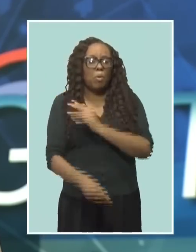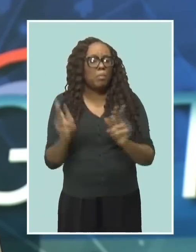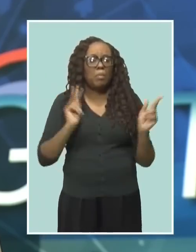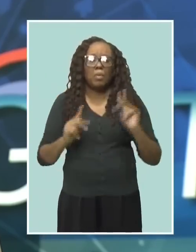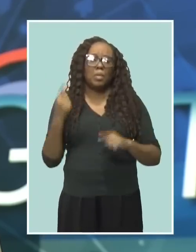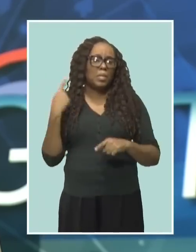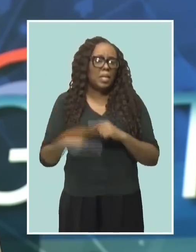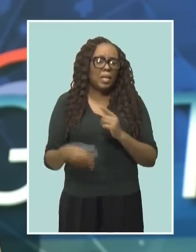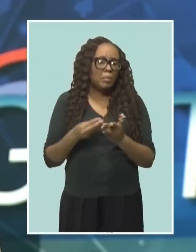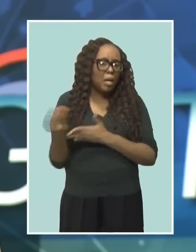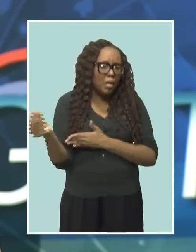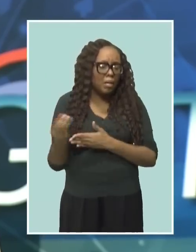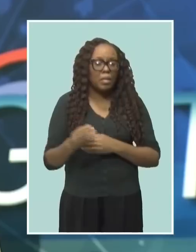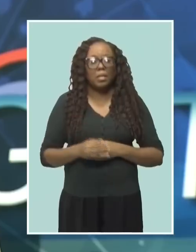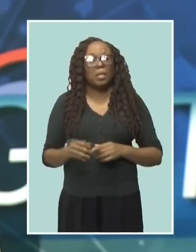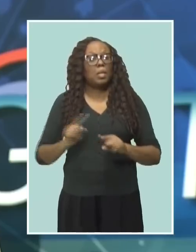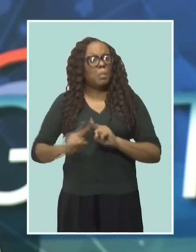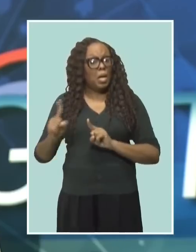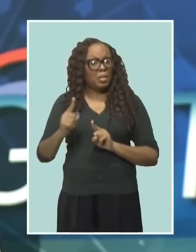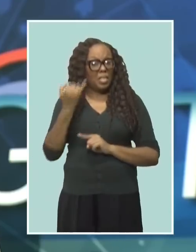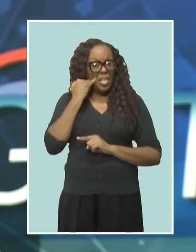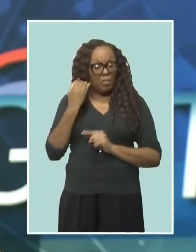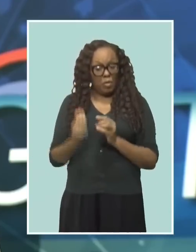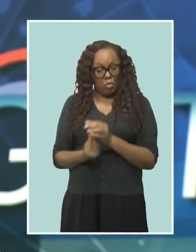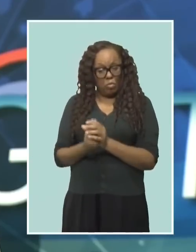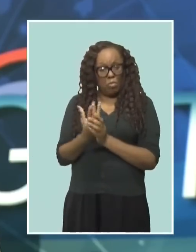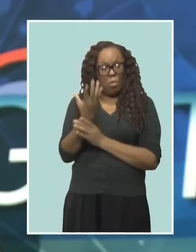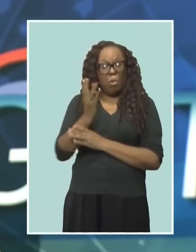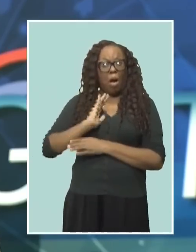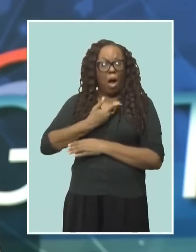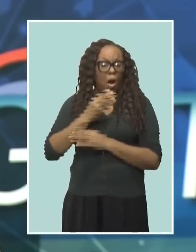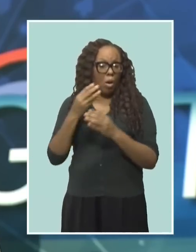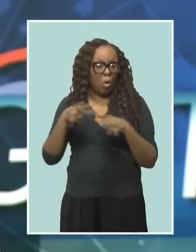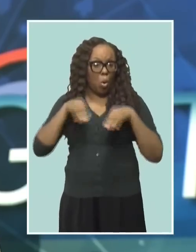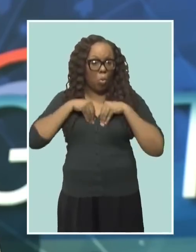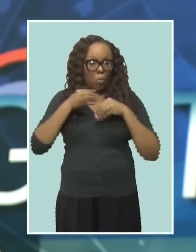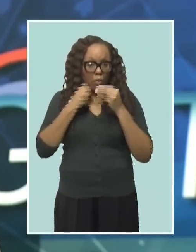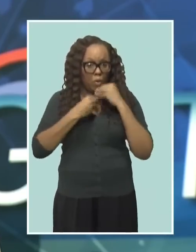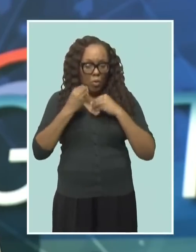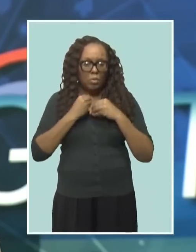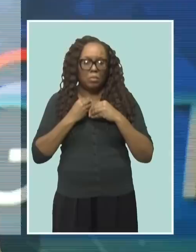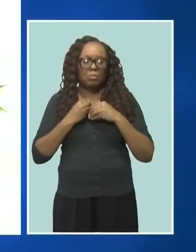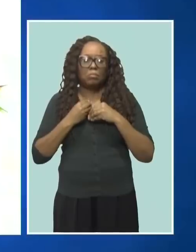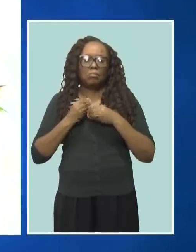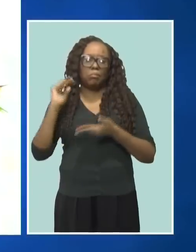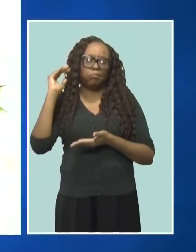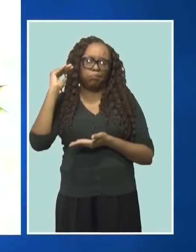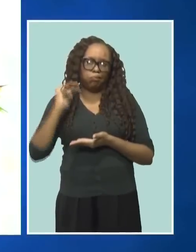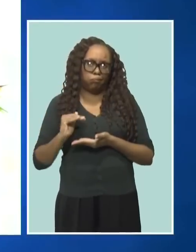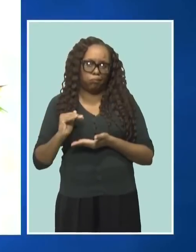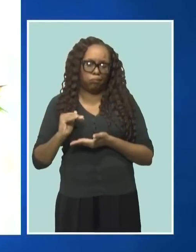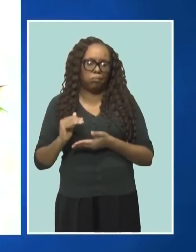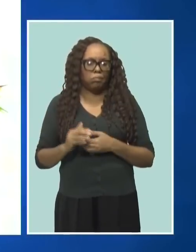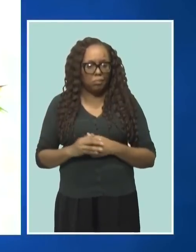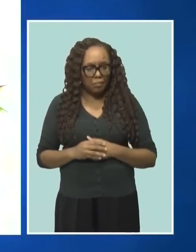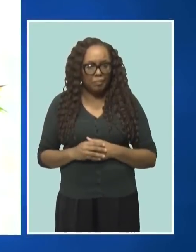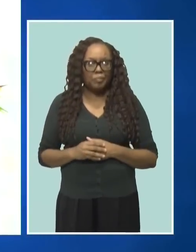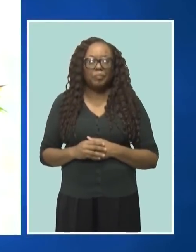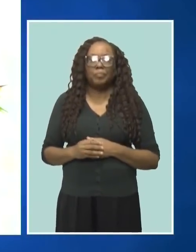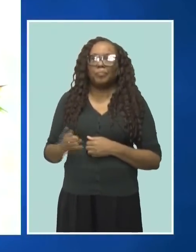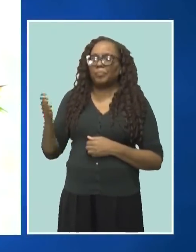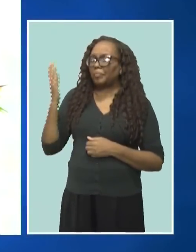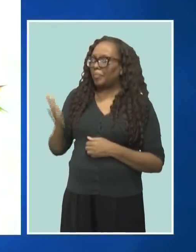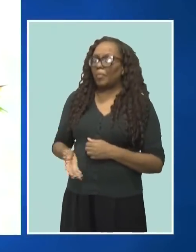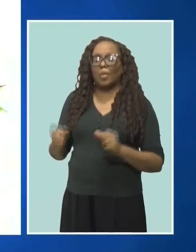he believes increasing local production could help drive down those costs. One solution is to